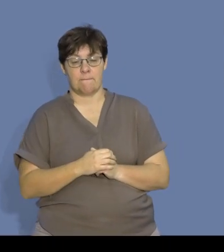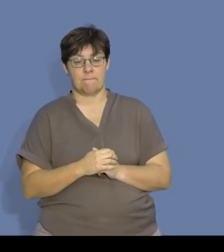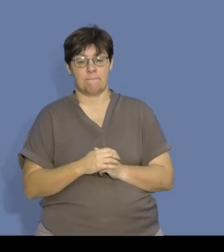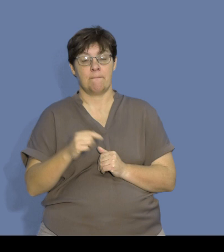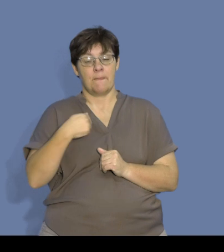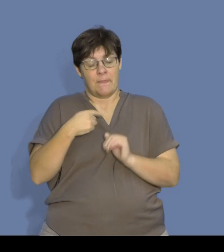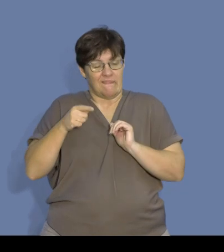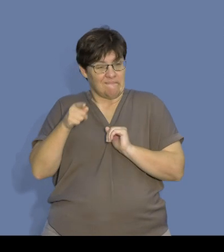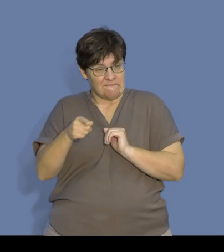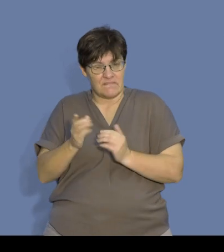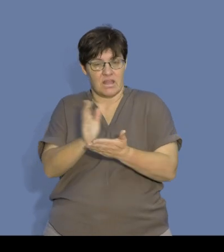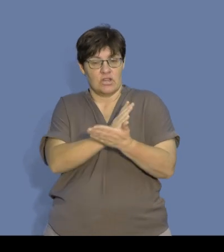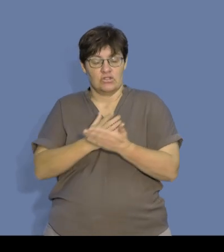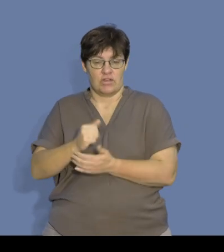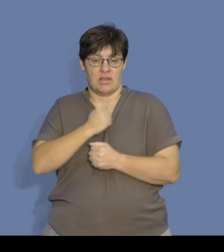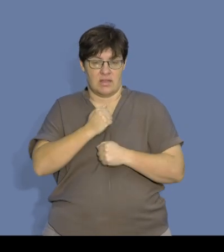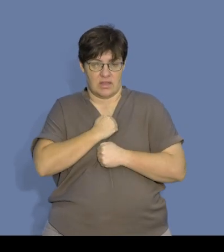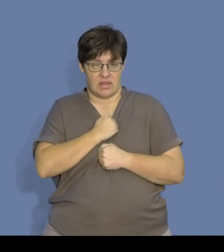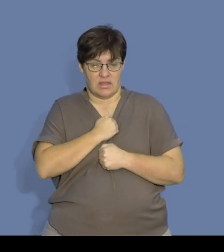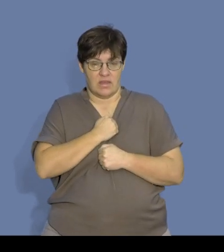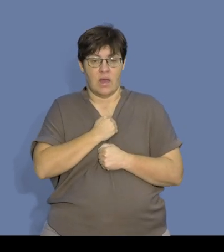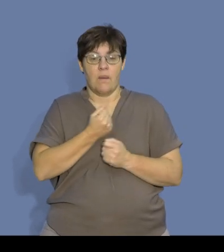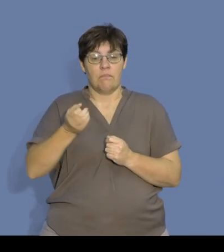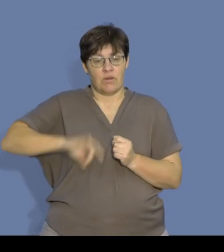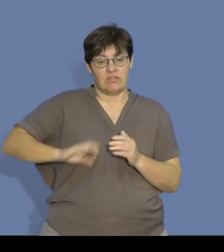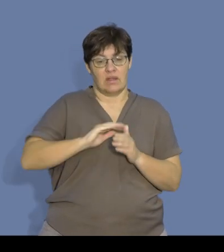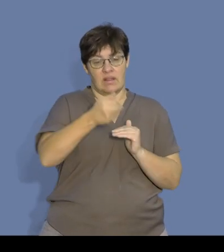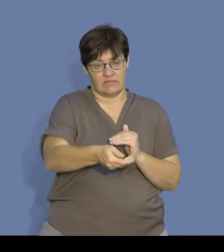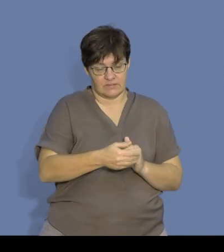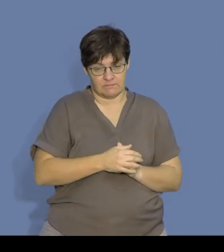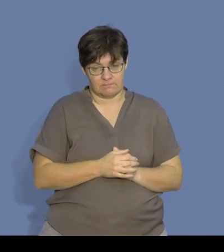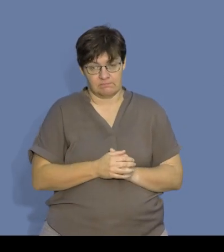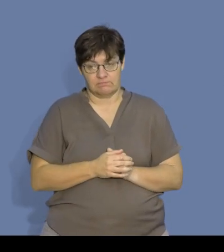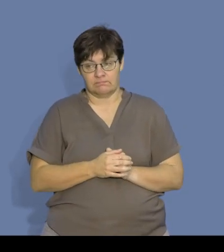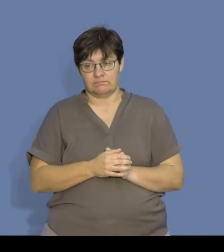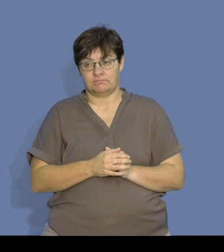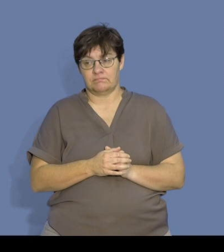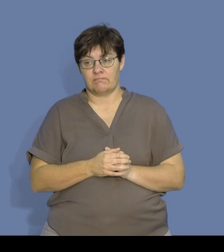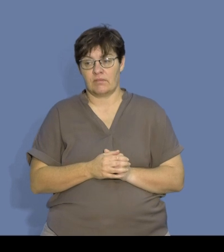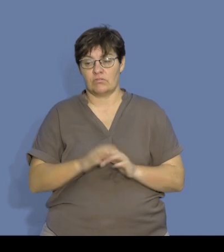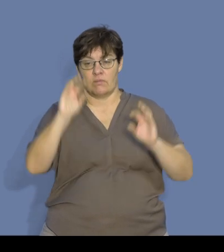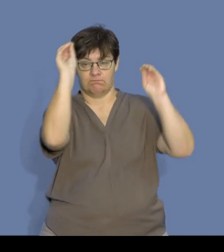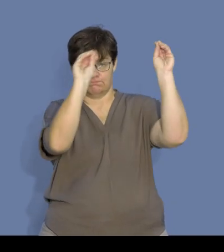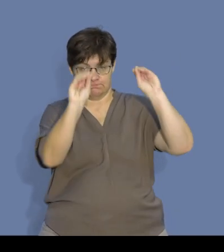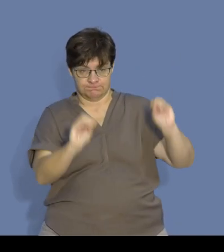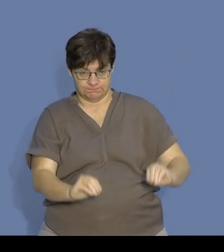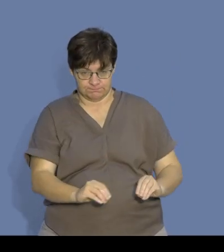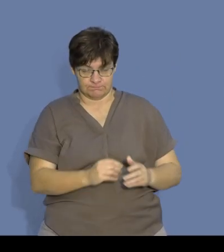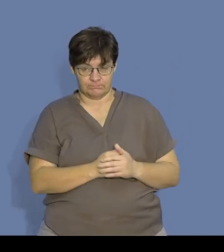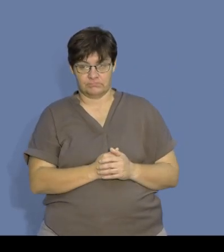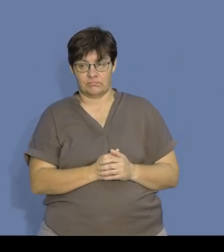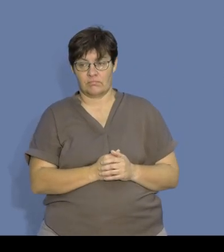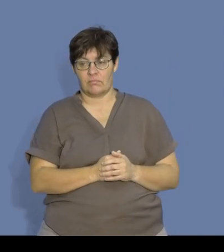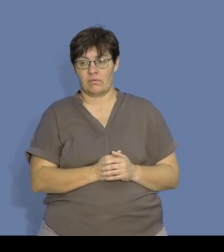261,500, and that is my share of remaining profit. Okay. Right, so let's fill all of